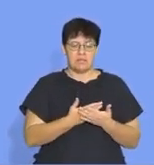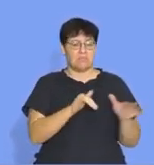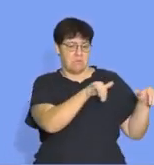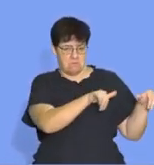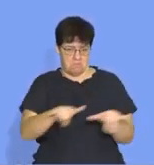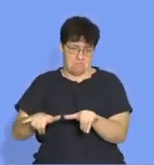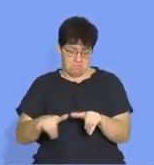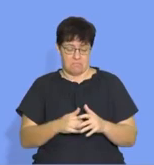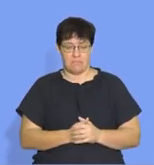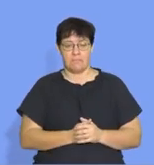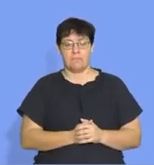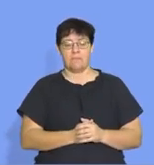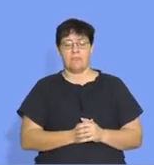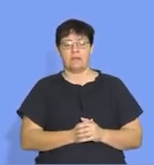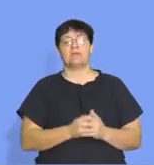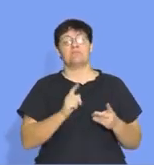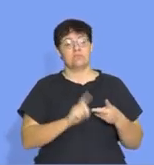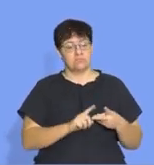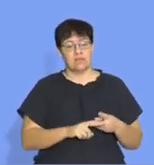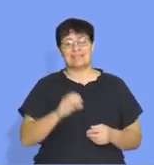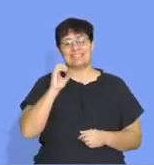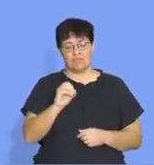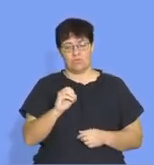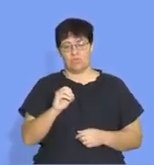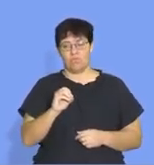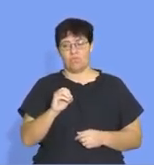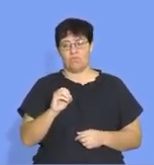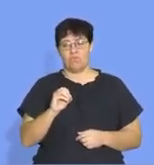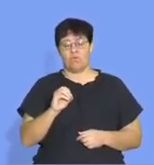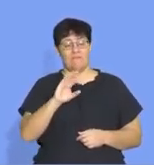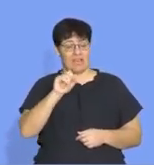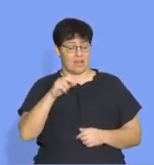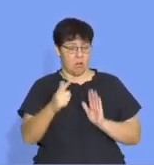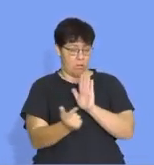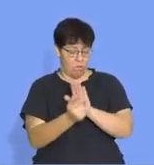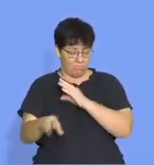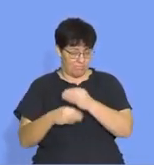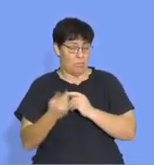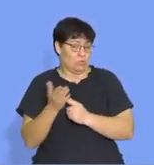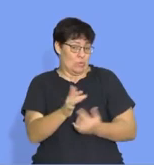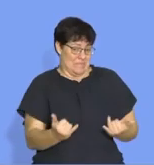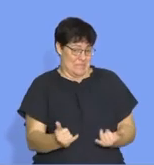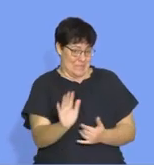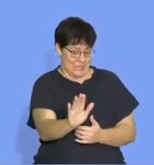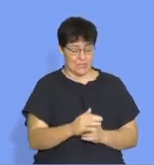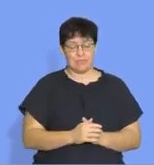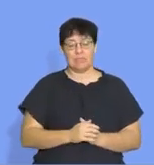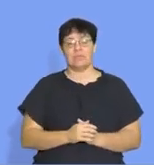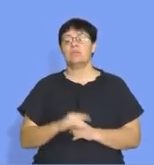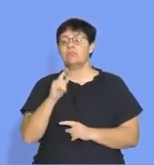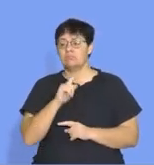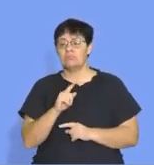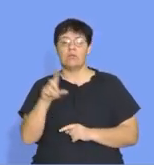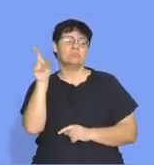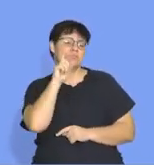fact. And then from there, you apply the zero factor law, which I'm going to show you just now. Lastly, I want you to always check